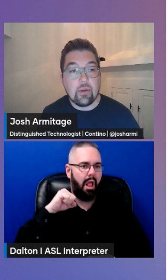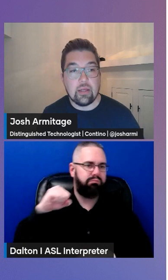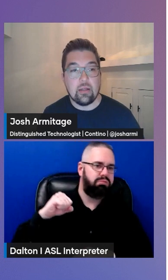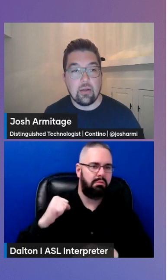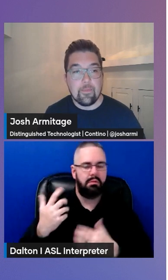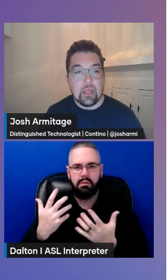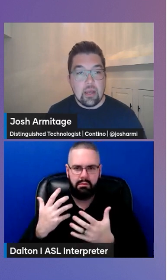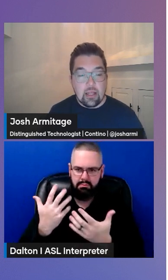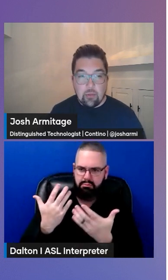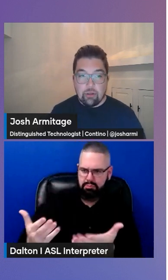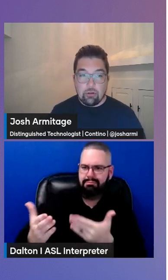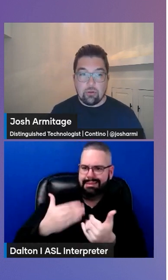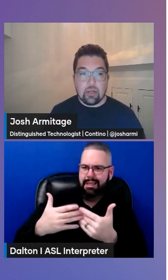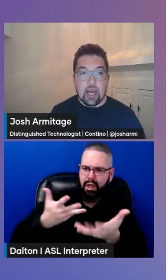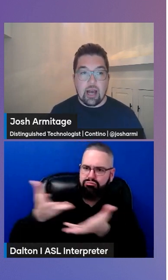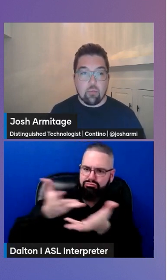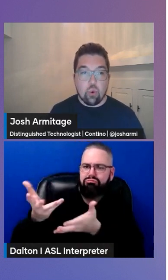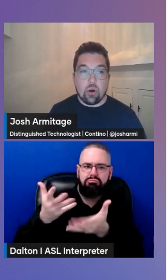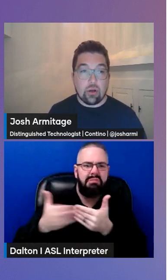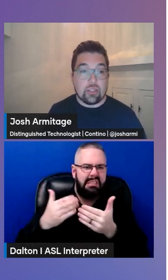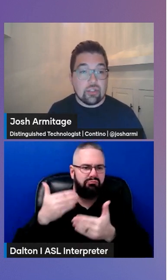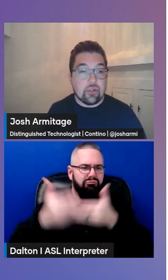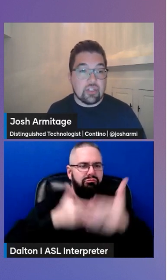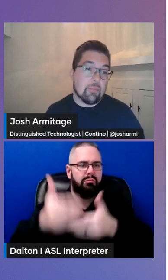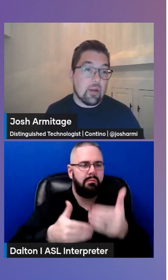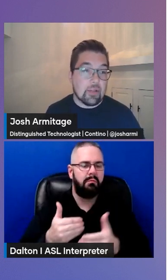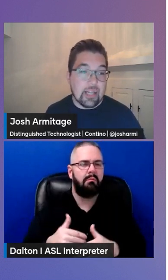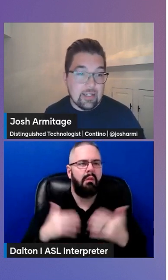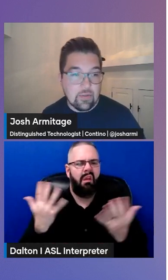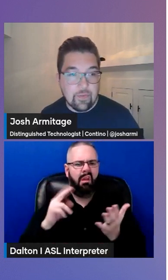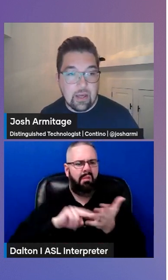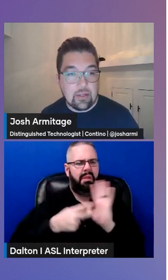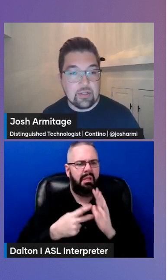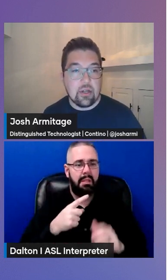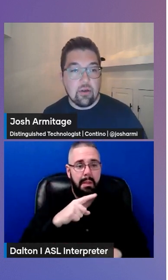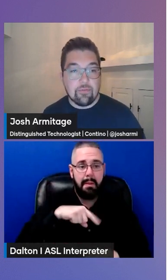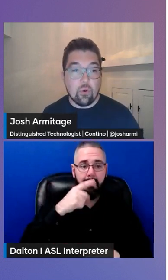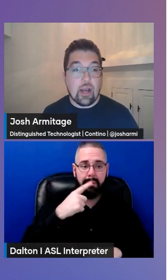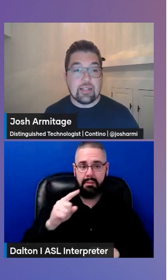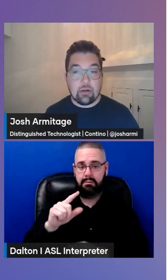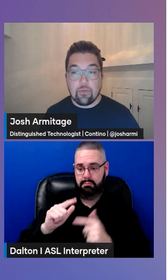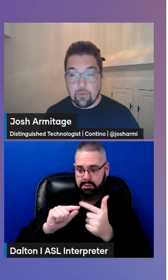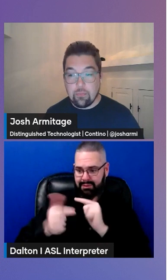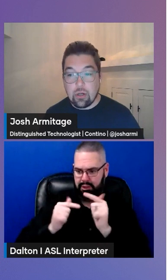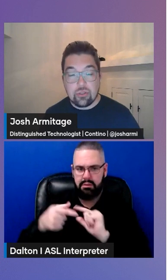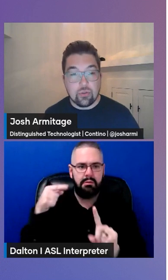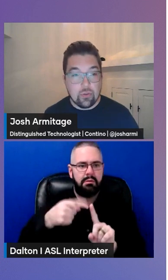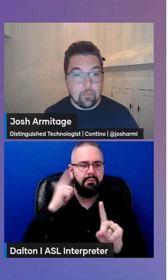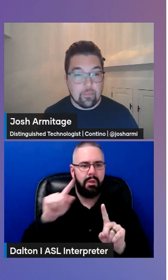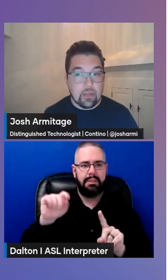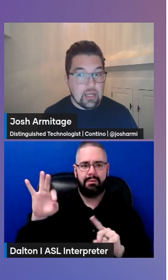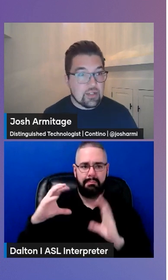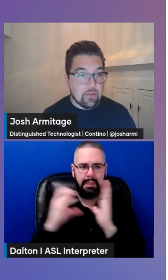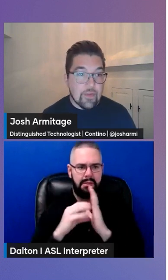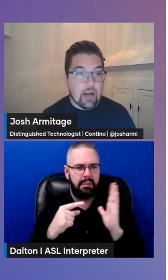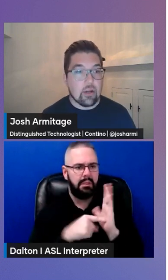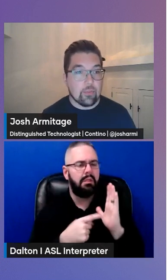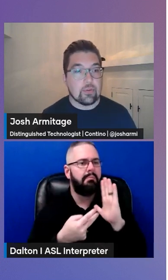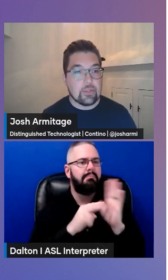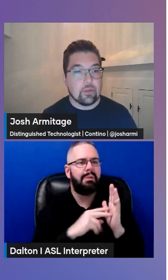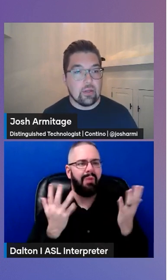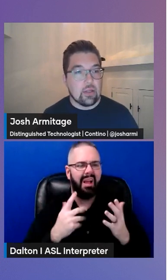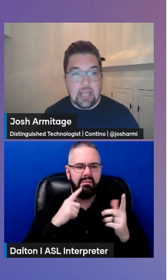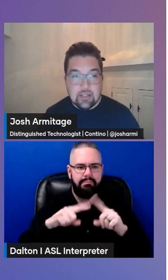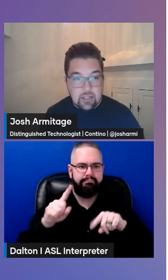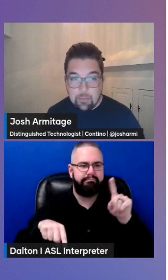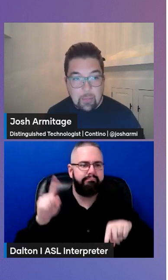working with it. Now, when you look at what constitutes a public interface for a Terraform module, it's the